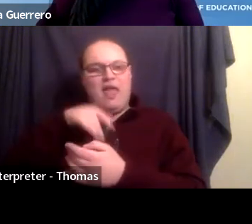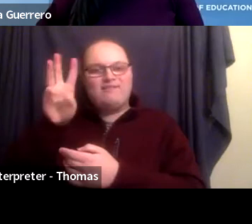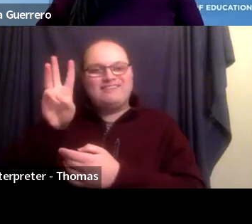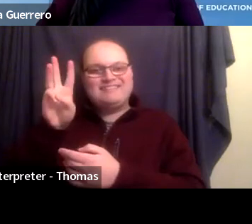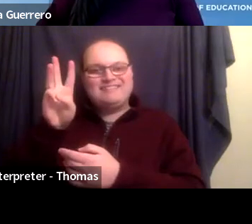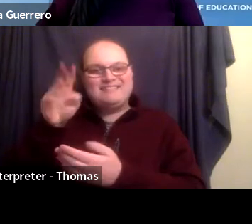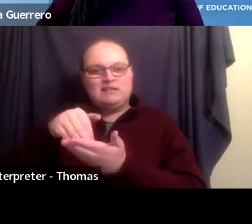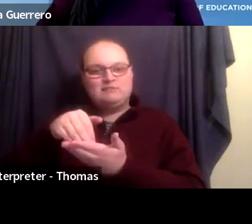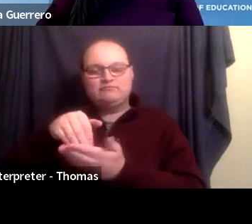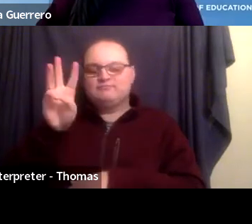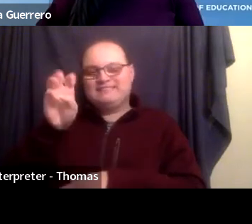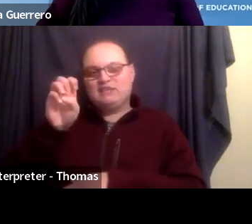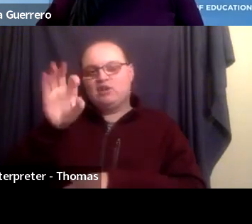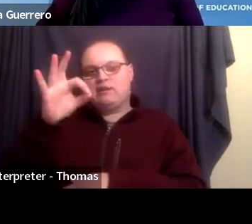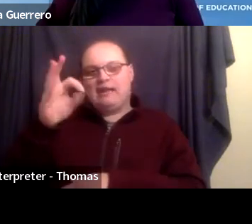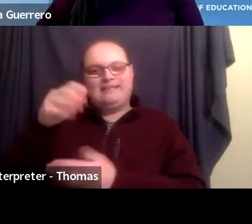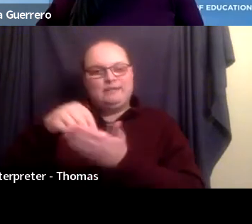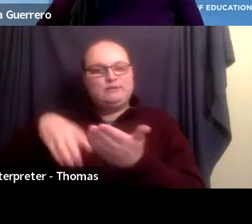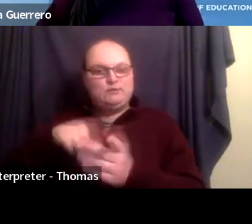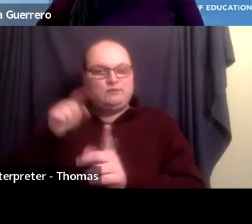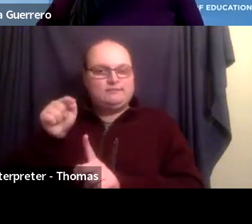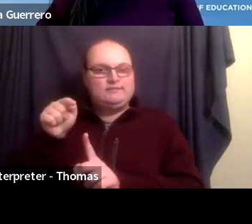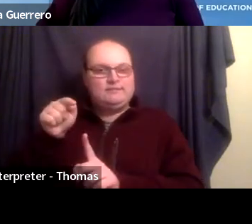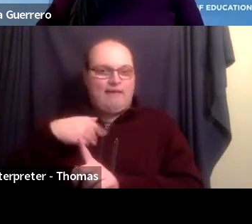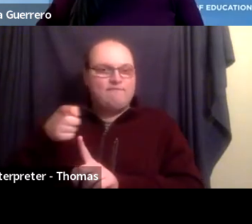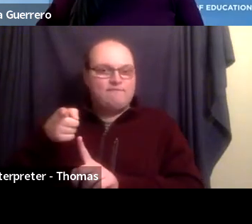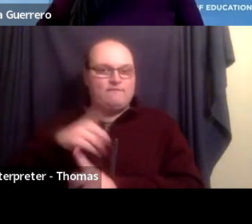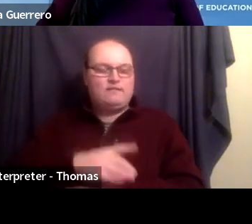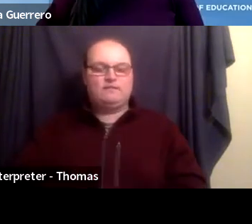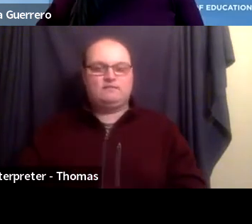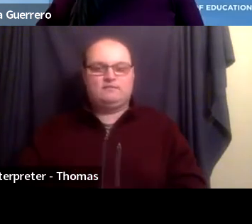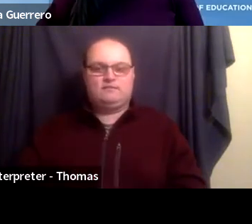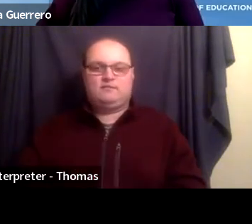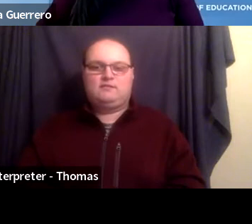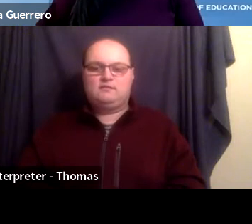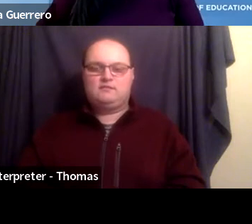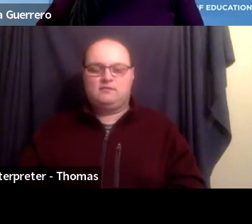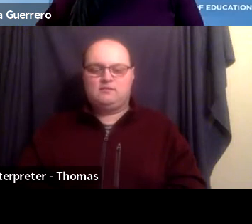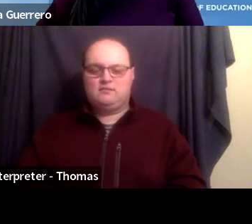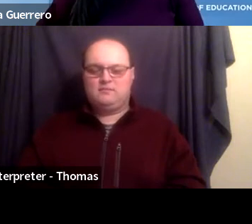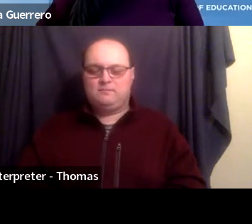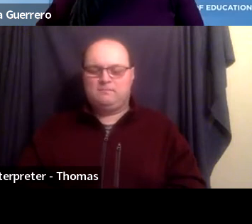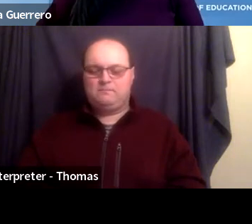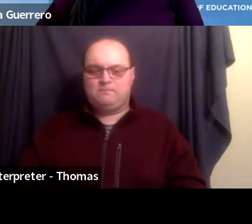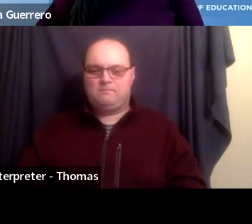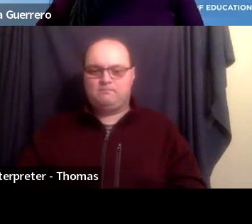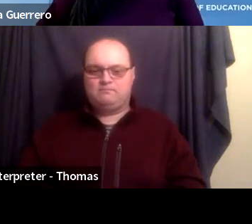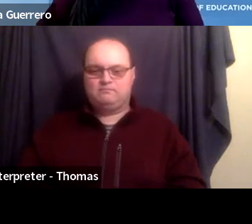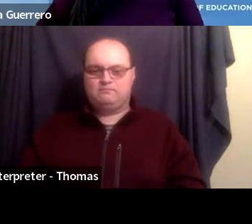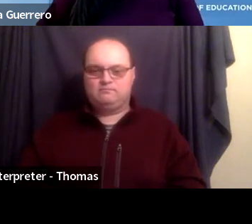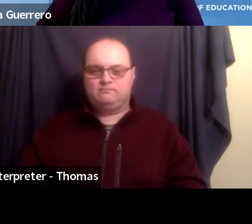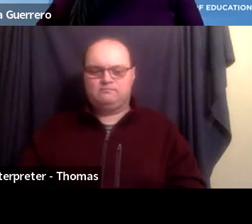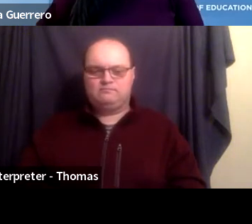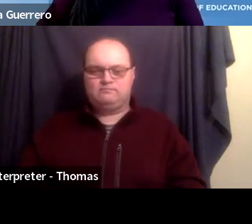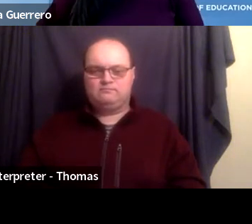619 students. So I believe you are trying to send us to us the opposite words or